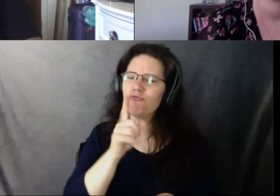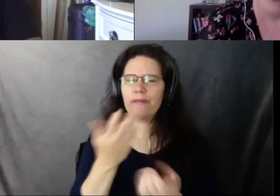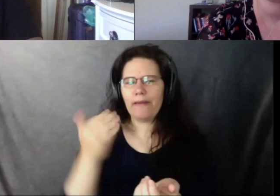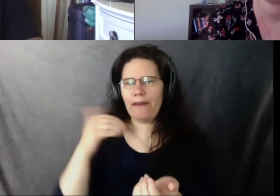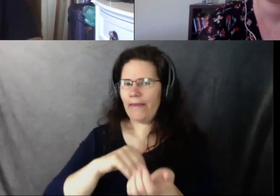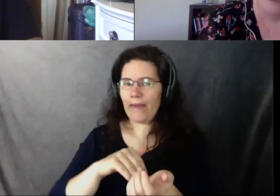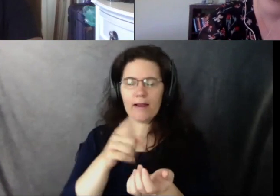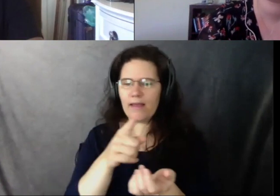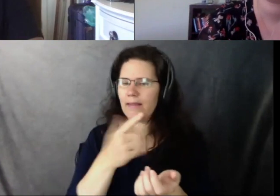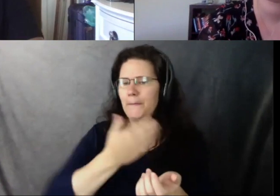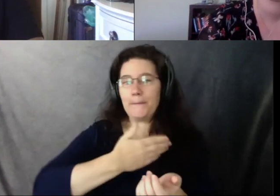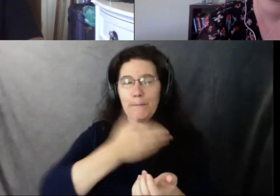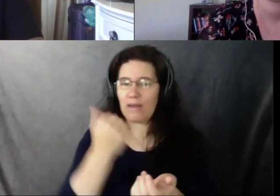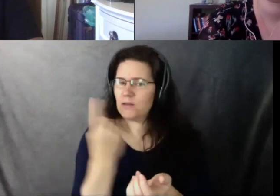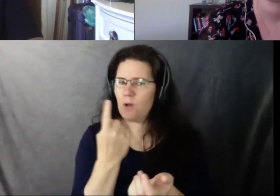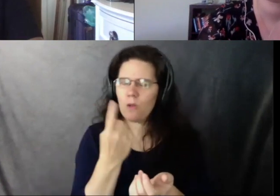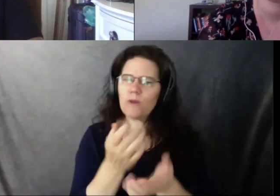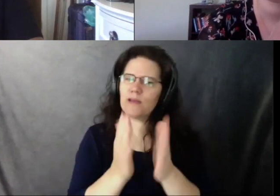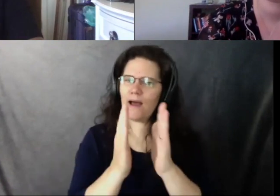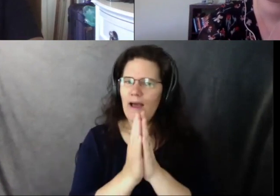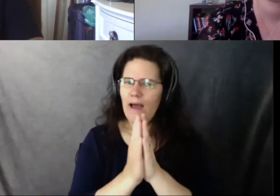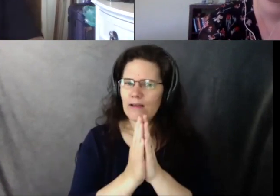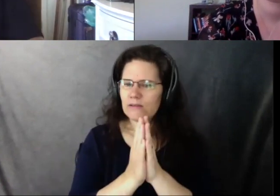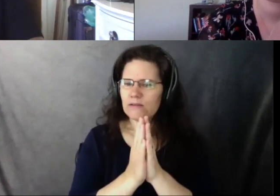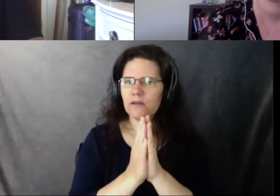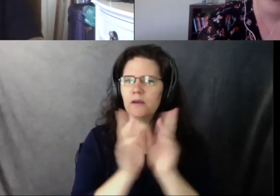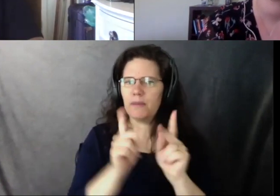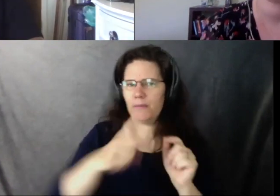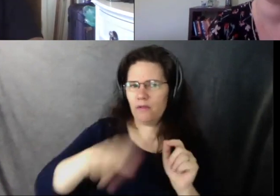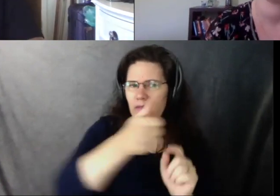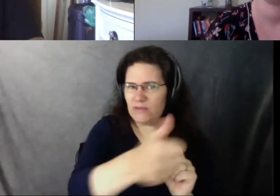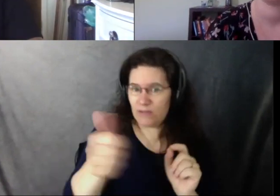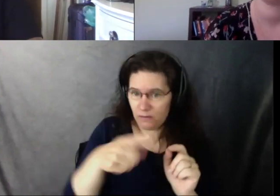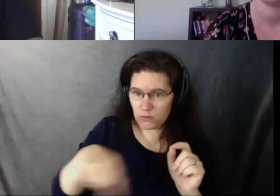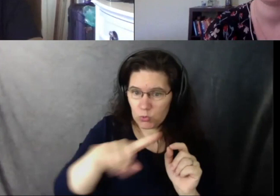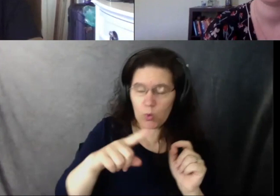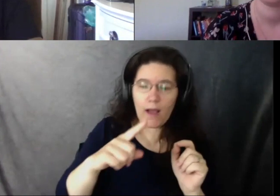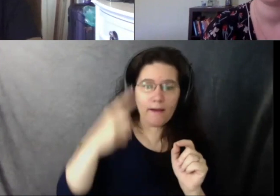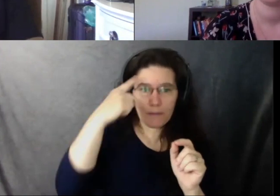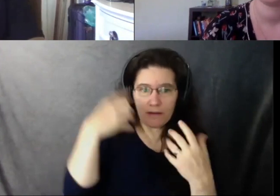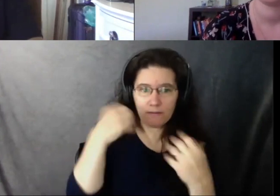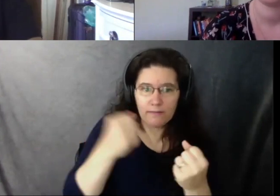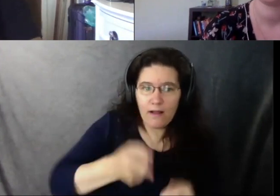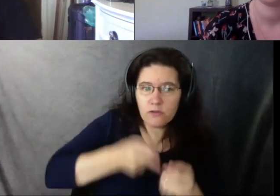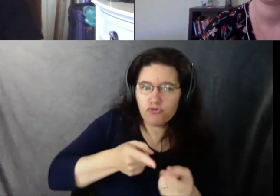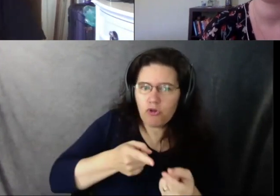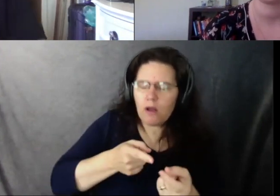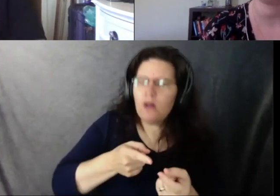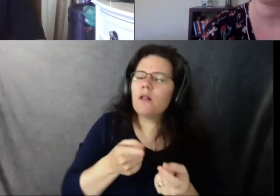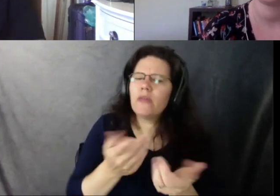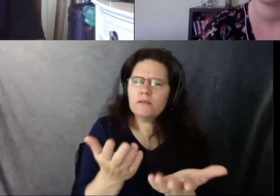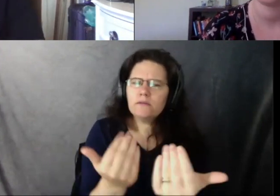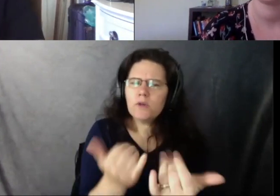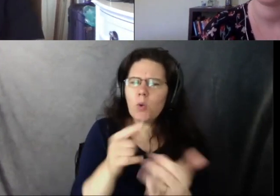health disabilities and what that means for them. I can't specifically talk to the experience because I'm not